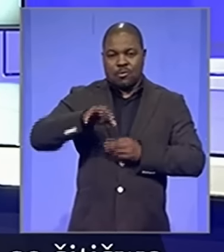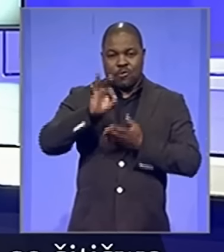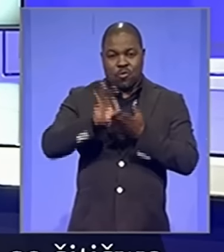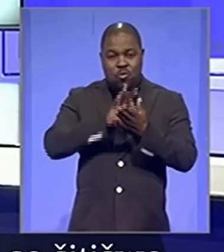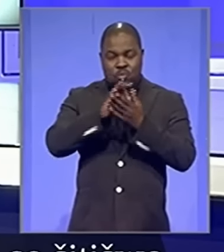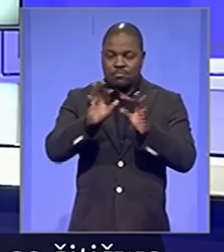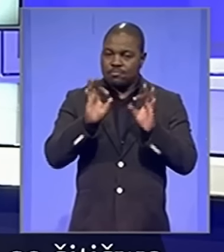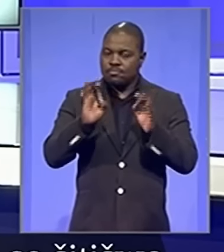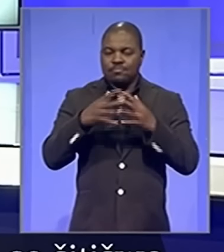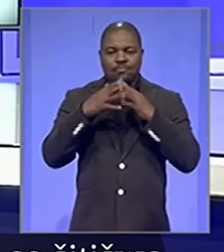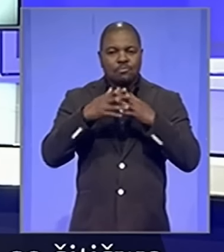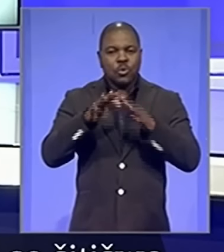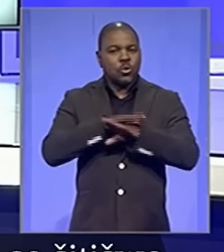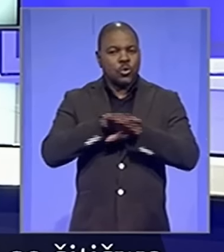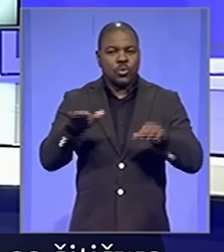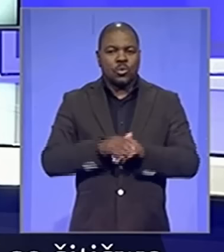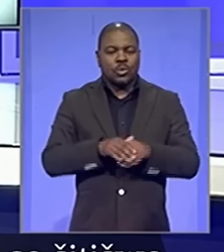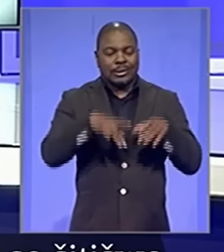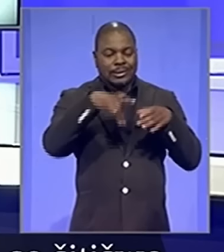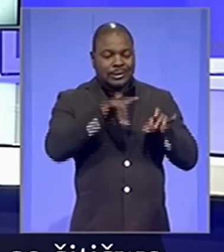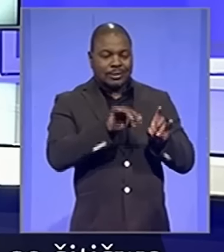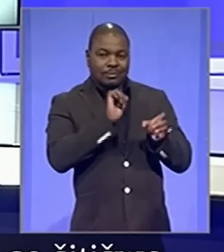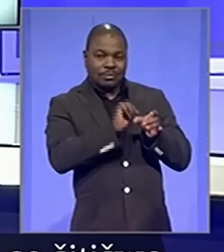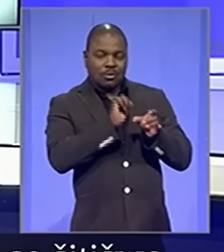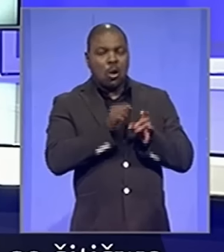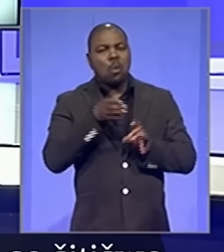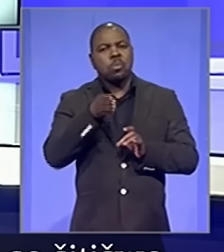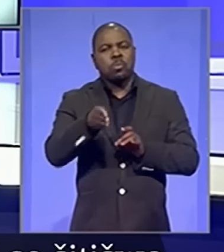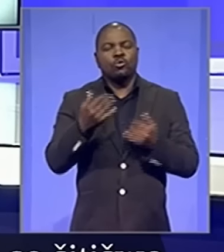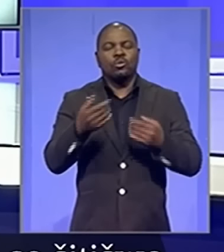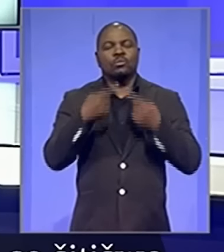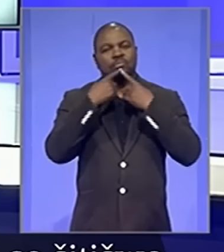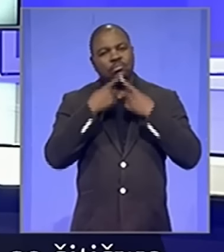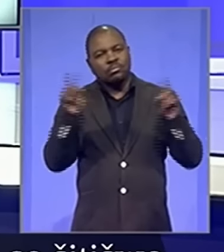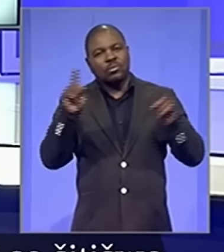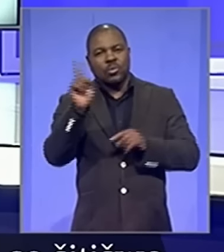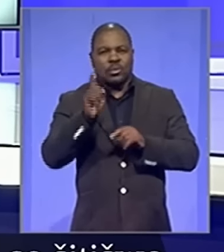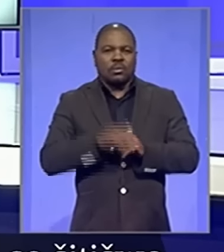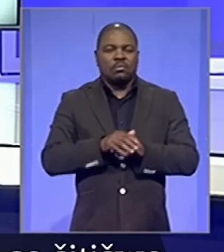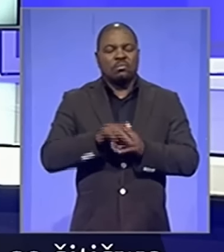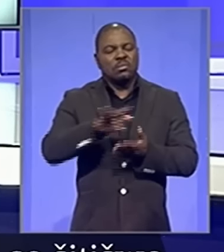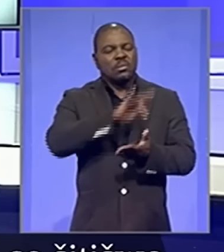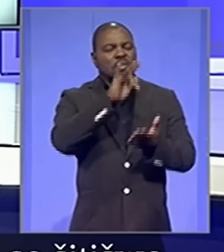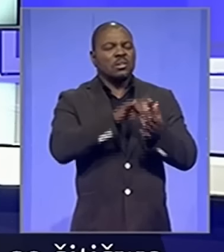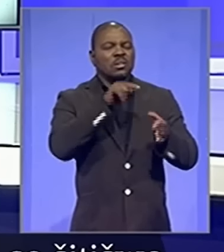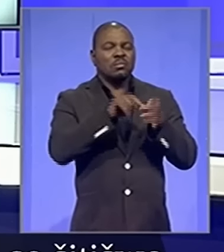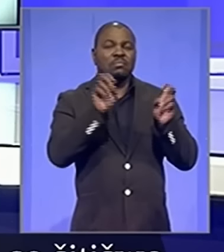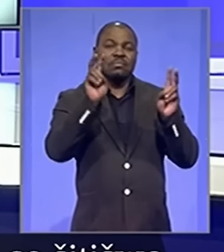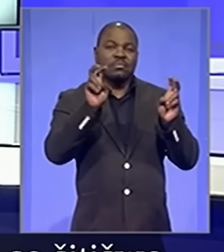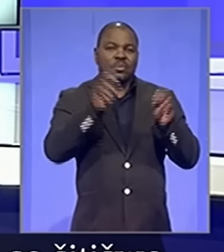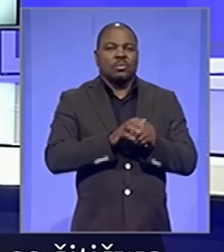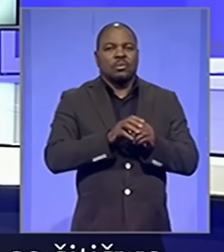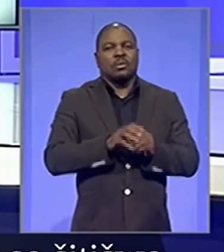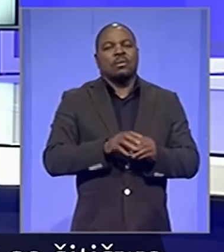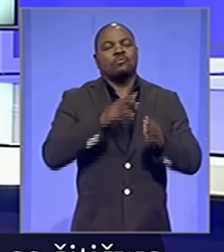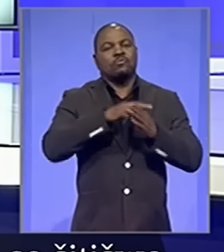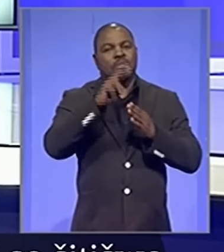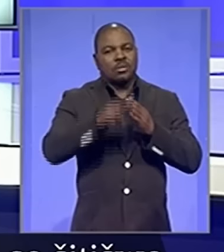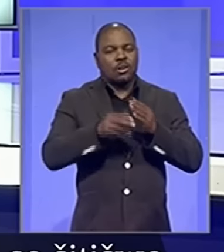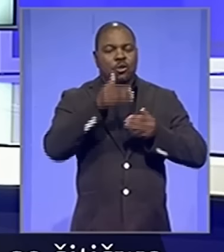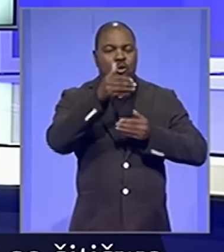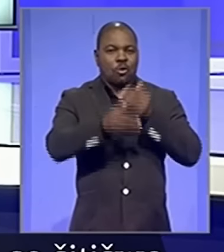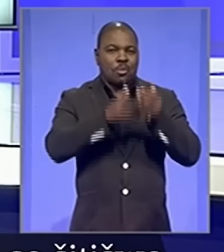sharakantšwe. Modula setulo wa commission o boletse se nakong ya go tsebagatswa ga lefelo la go lokolla dipoelo tsa dikgetho la